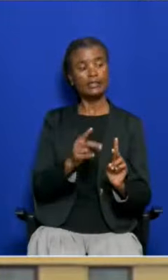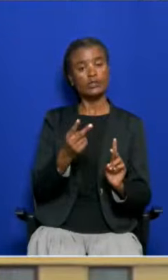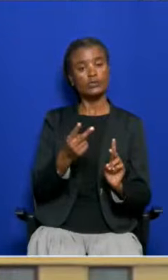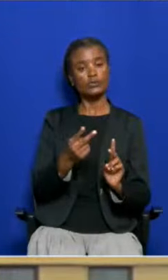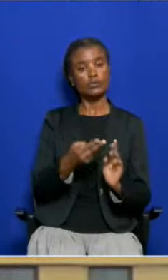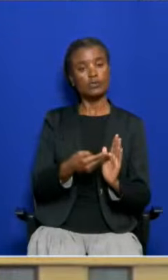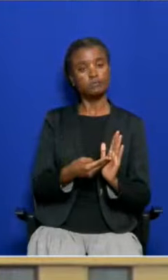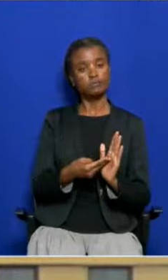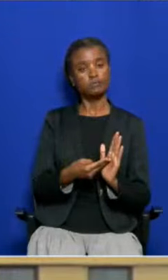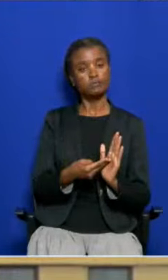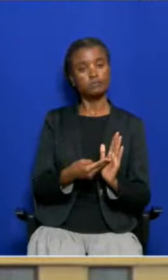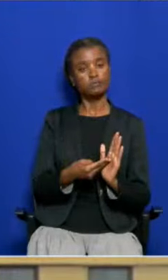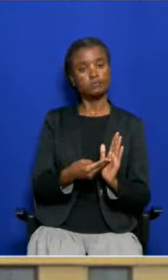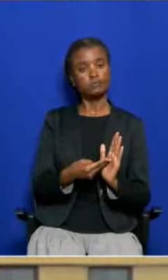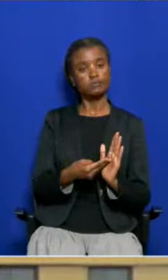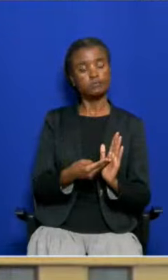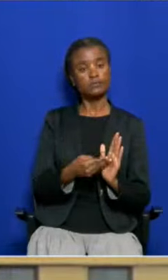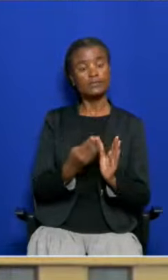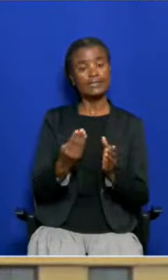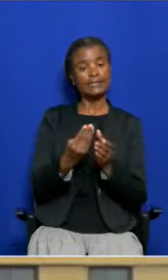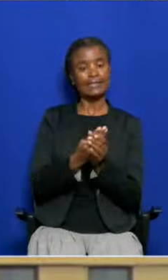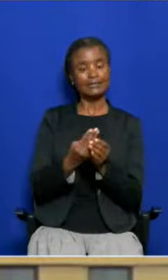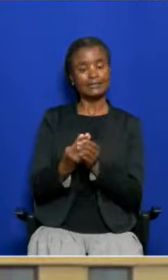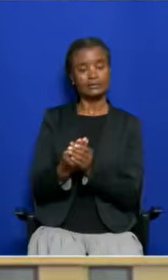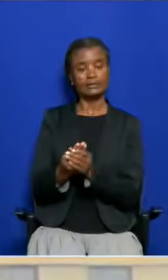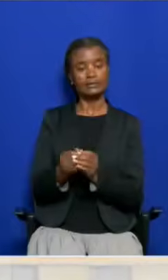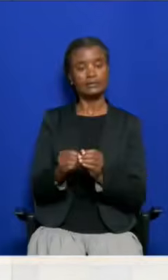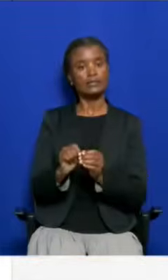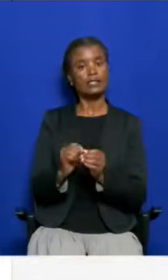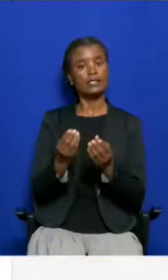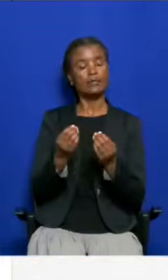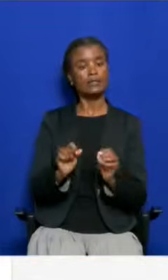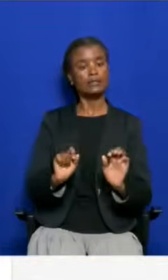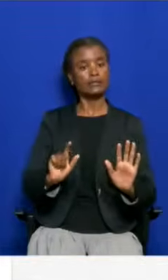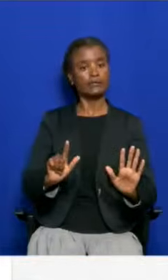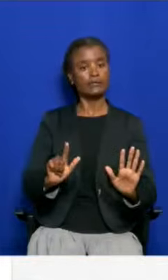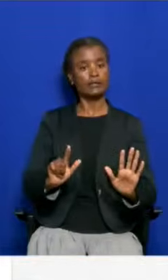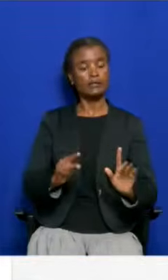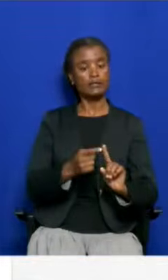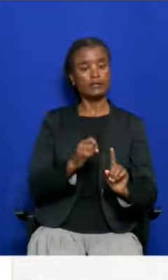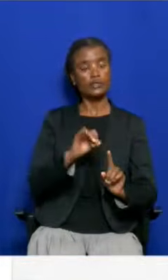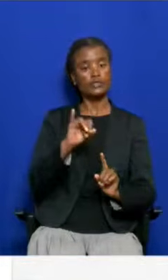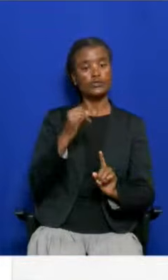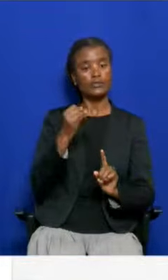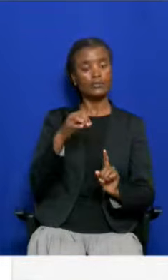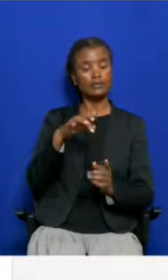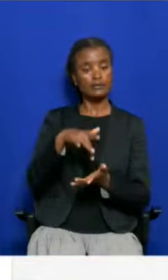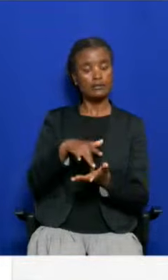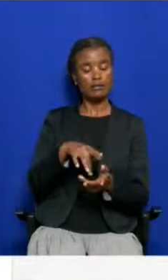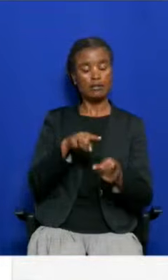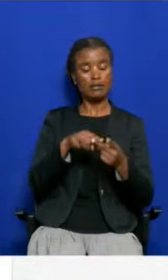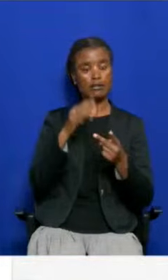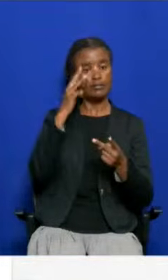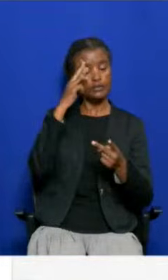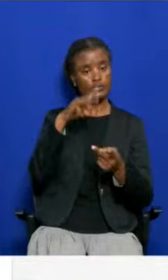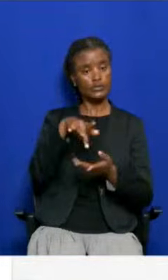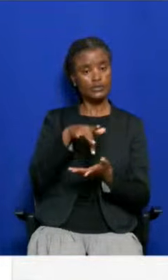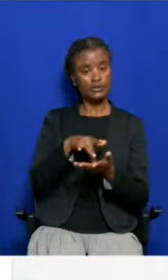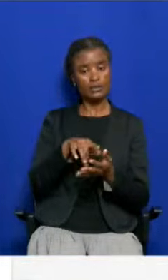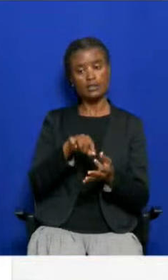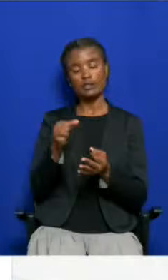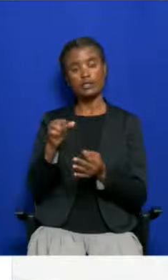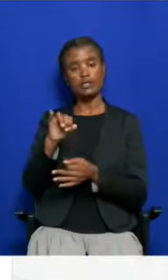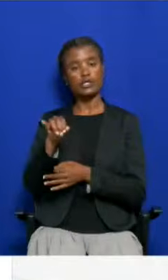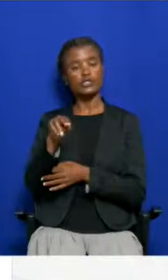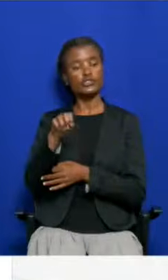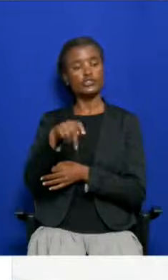7 case numbers. One at Joburg Central, one at Pretoria Central, 2 at Jeppe, 2 at